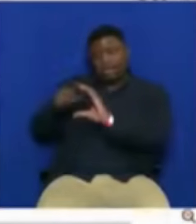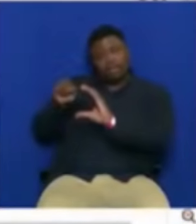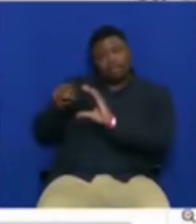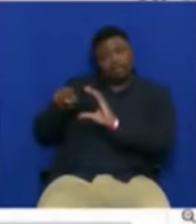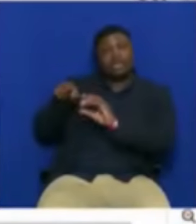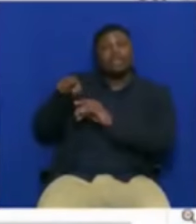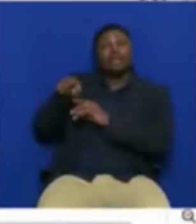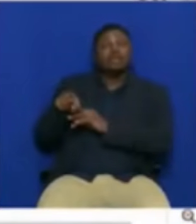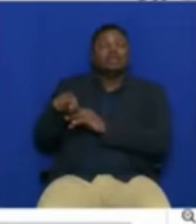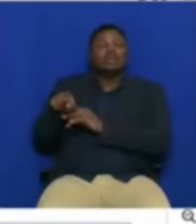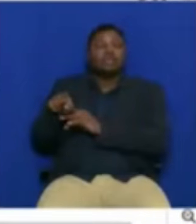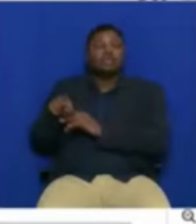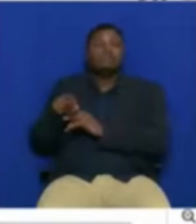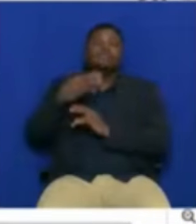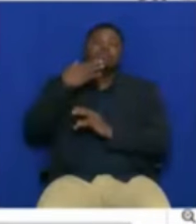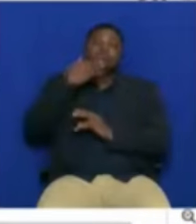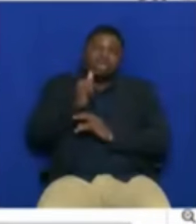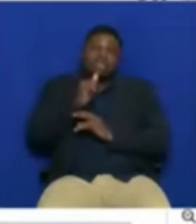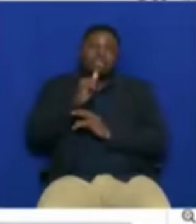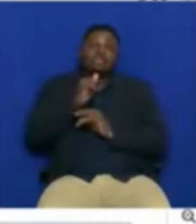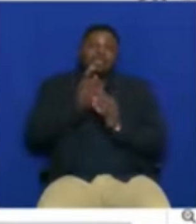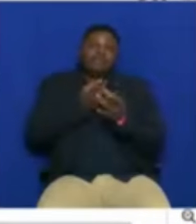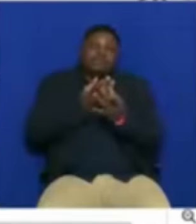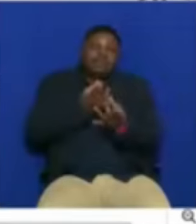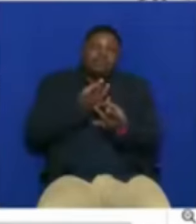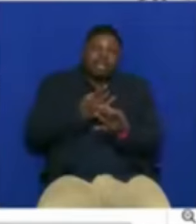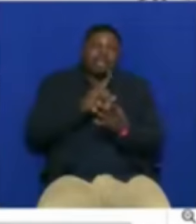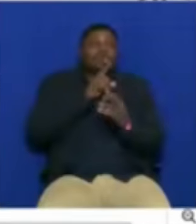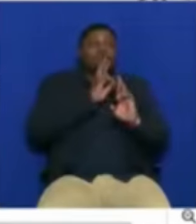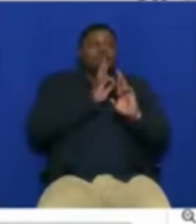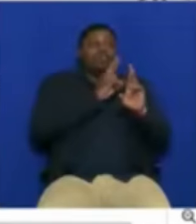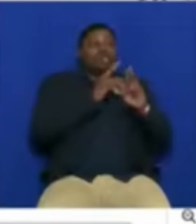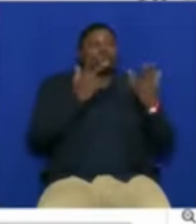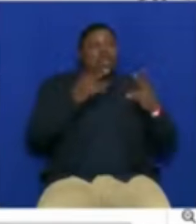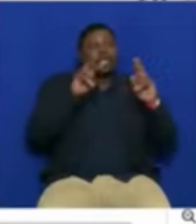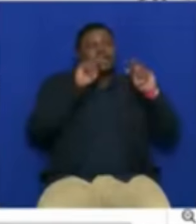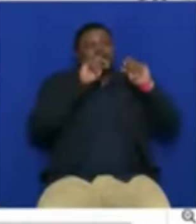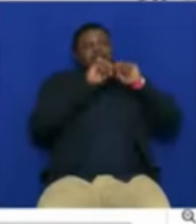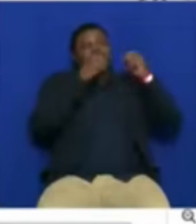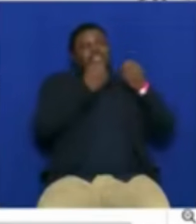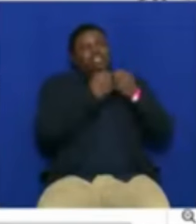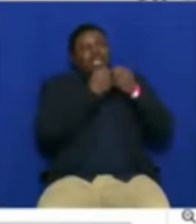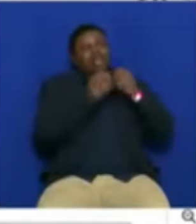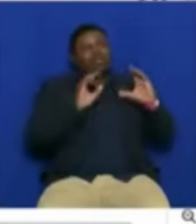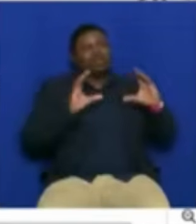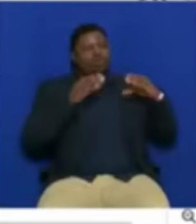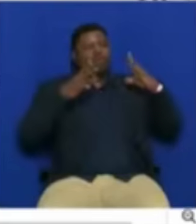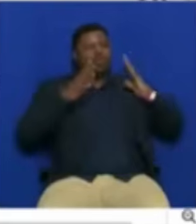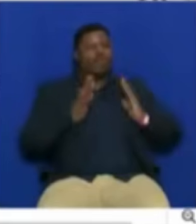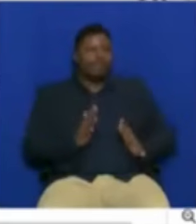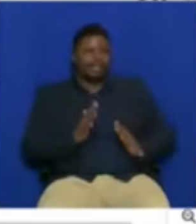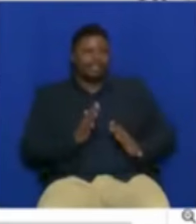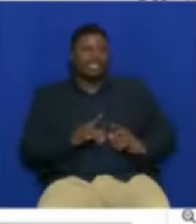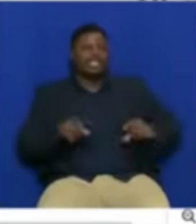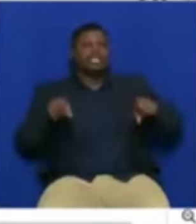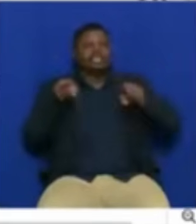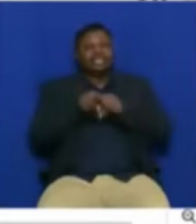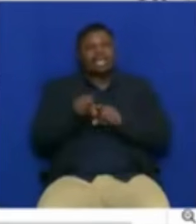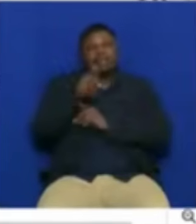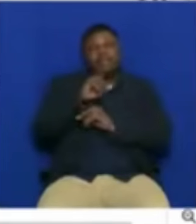National Commissioner on Monday, 1200, and report to the Office of the Minister by Monday, the 4th